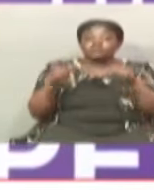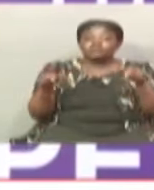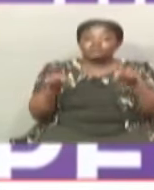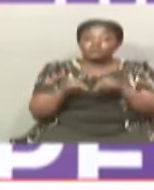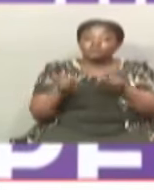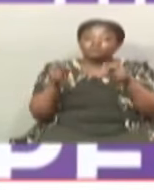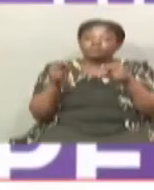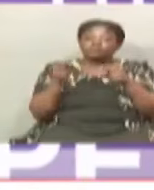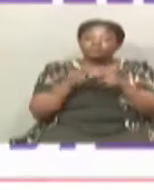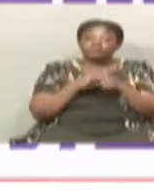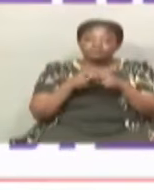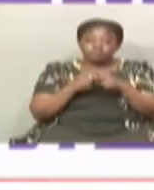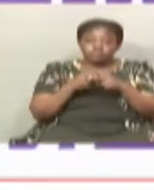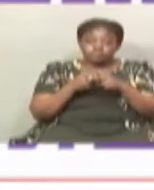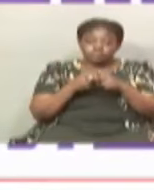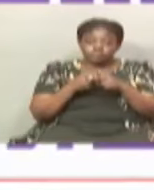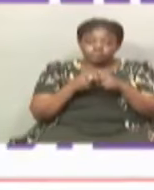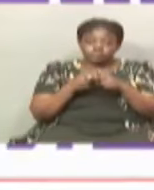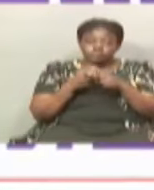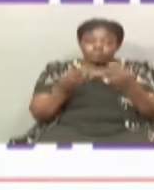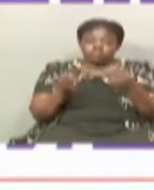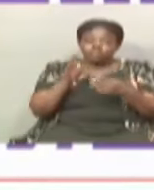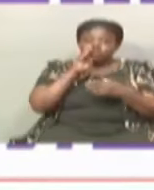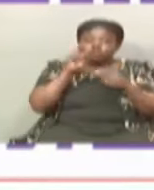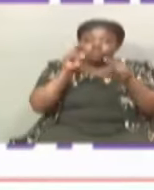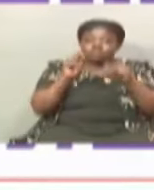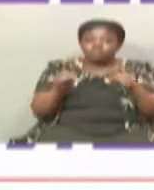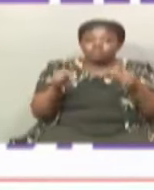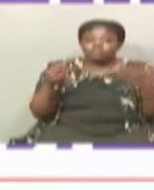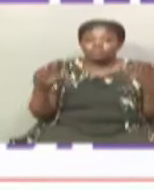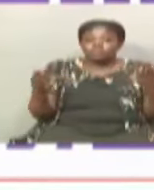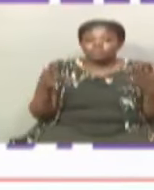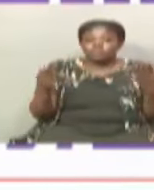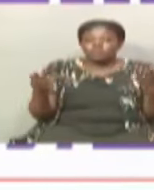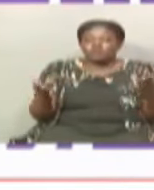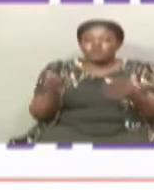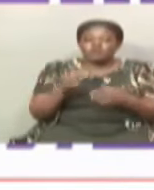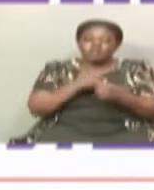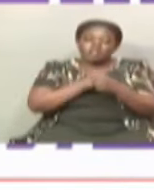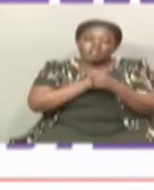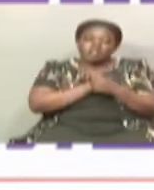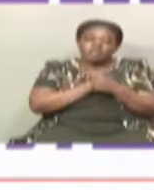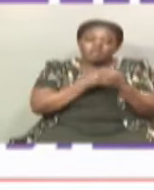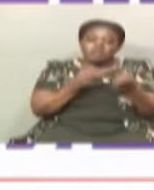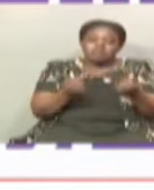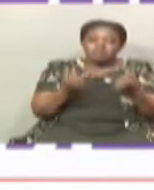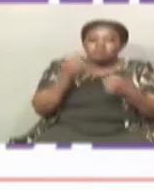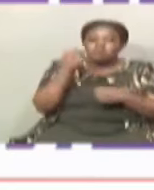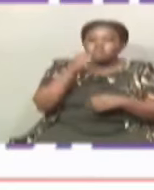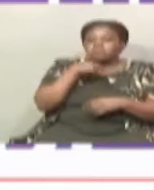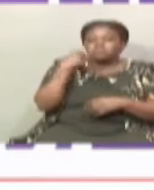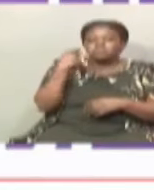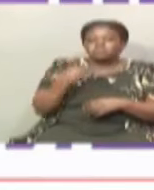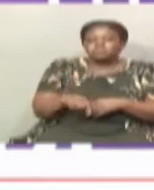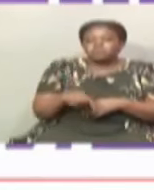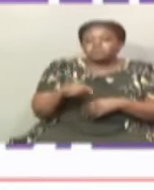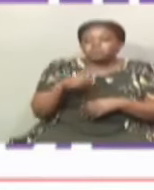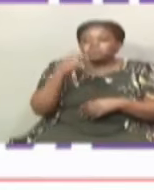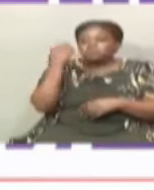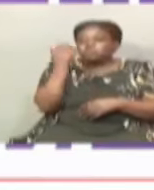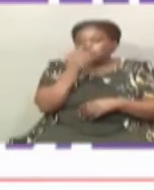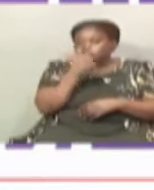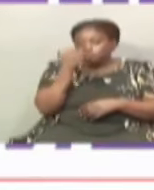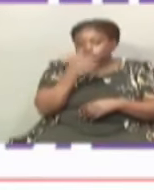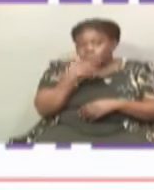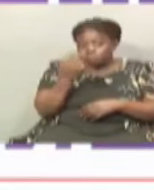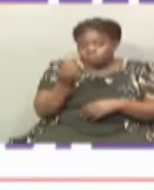soon, there will be no dilly-dallying. There will be no games. The state has